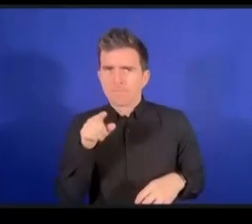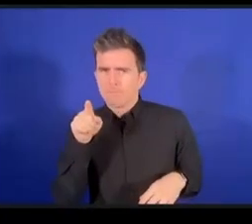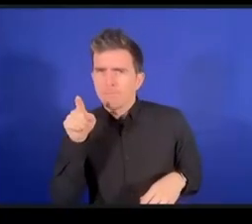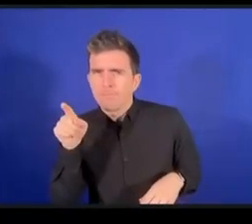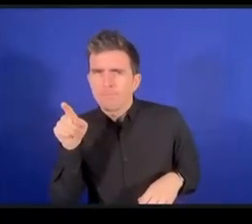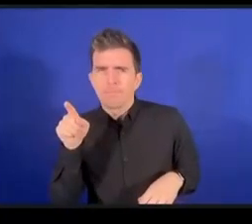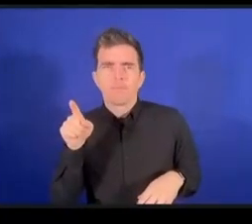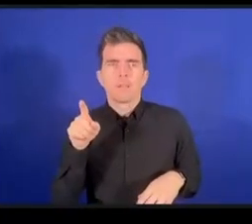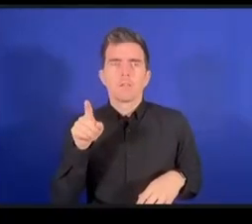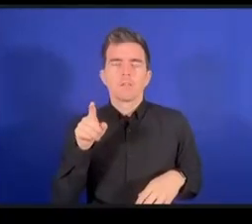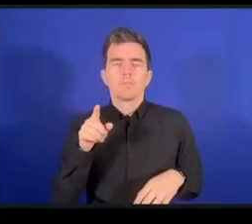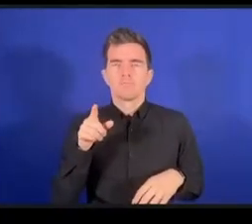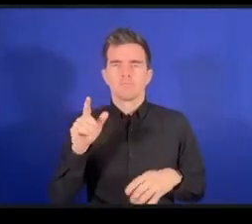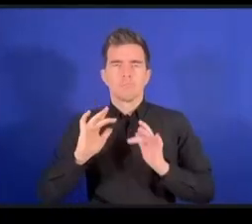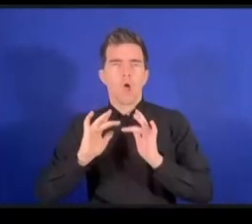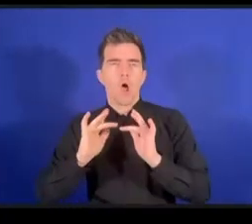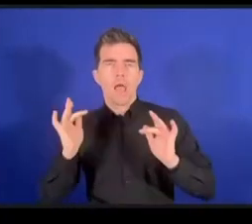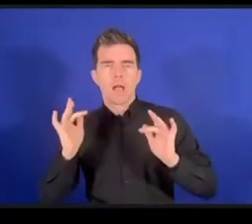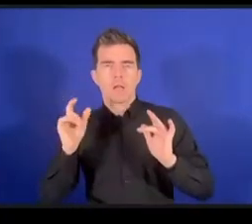Benin, you can go.